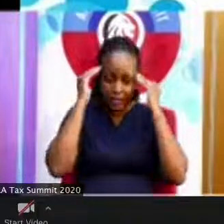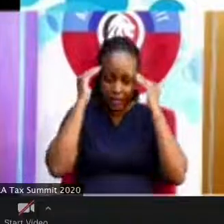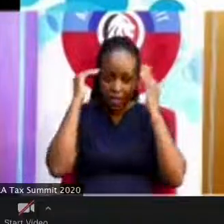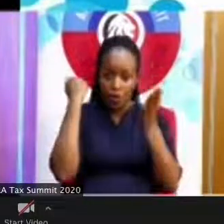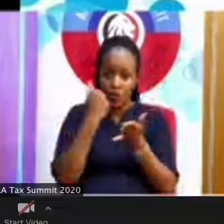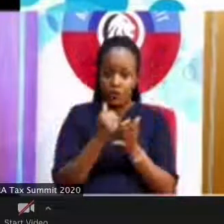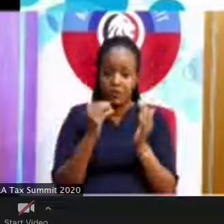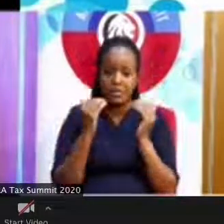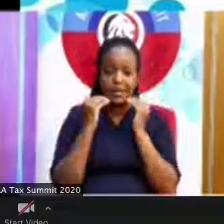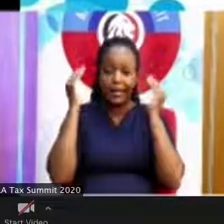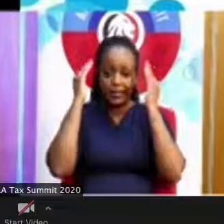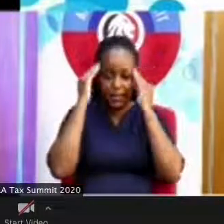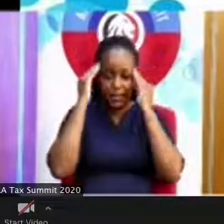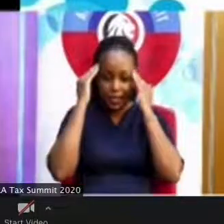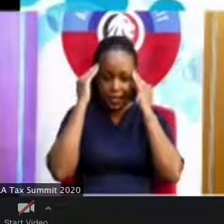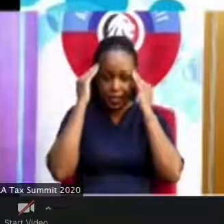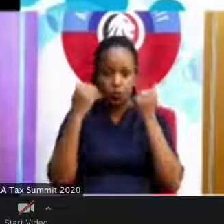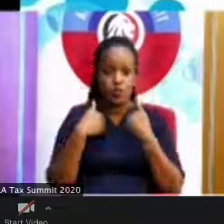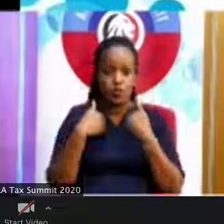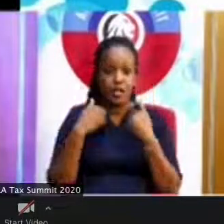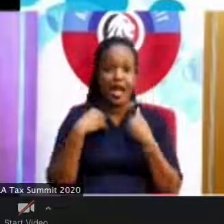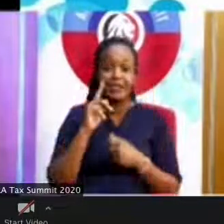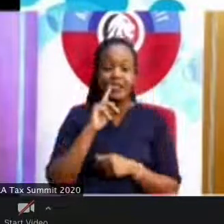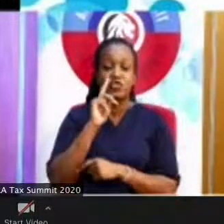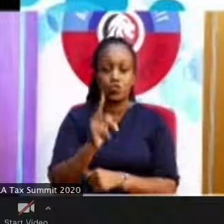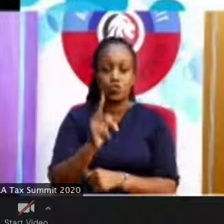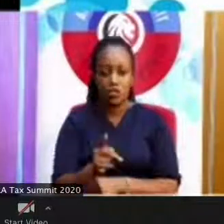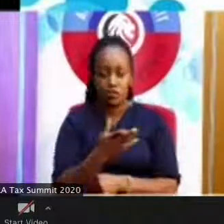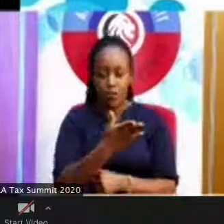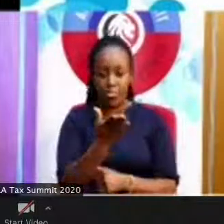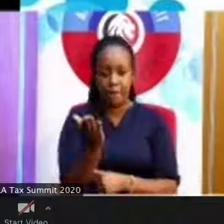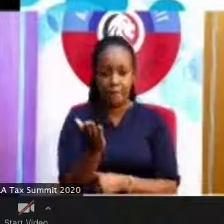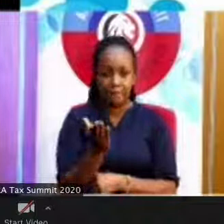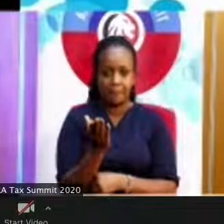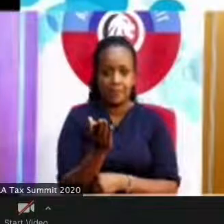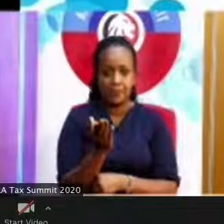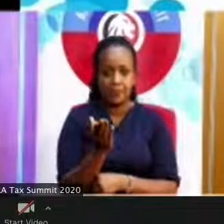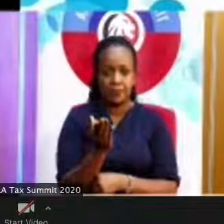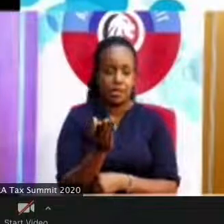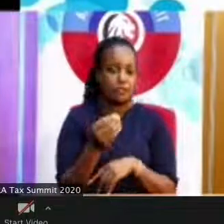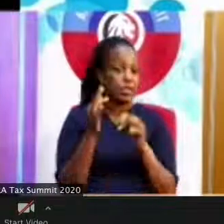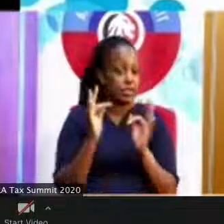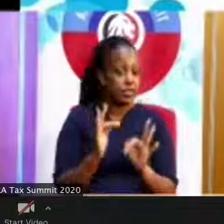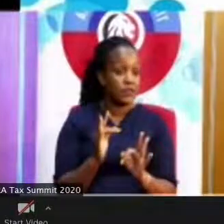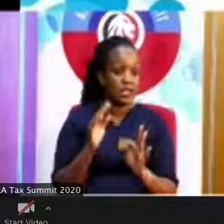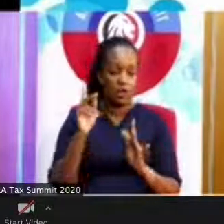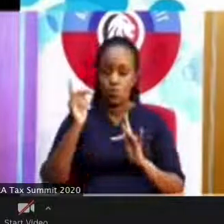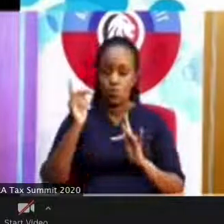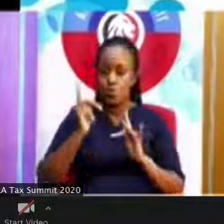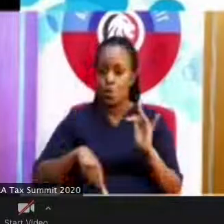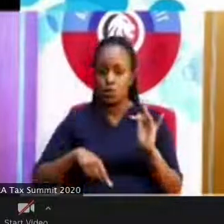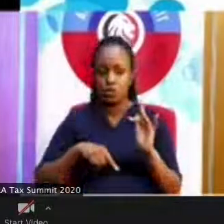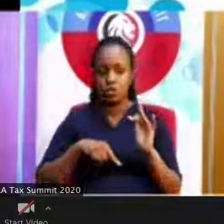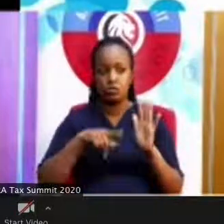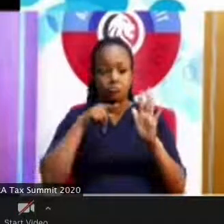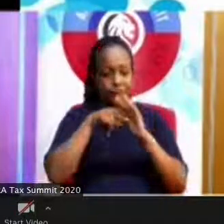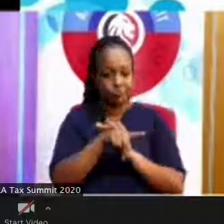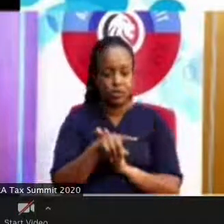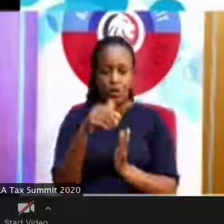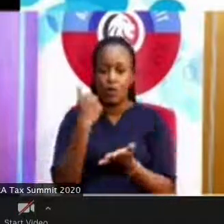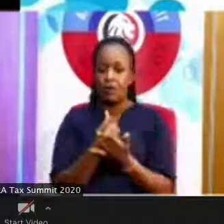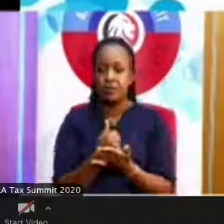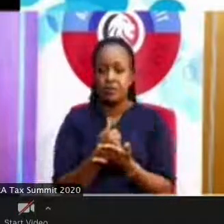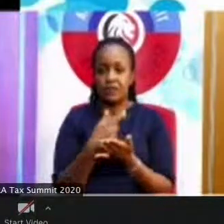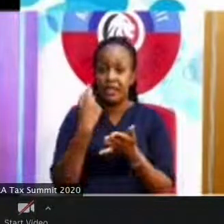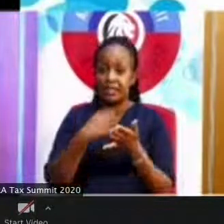were instructions for them, even though they couldn't go to offices or taxpayers' offices,